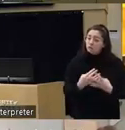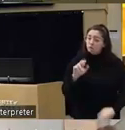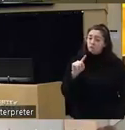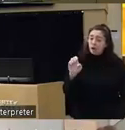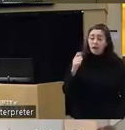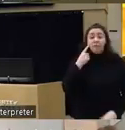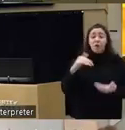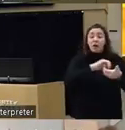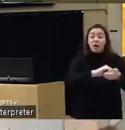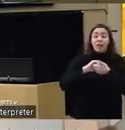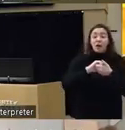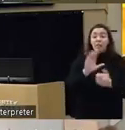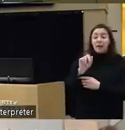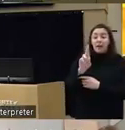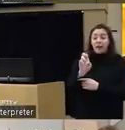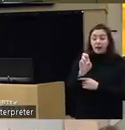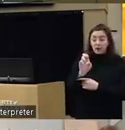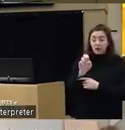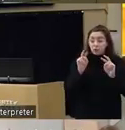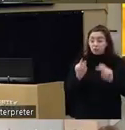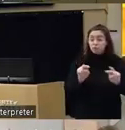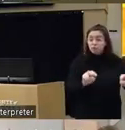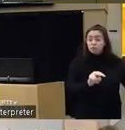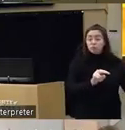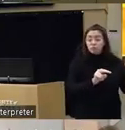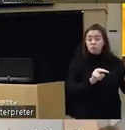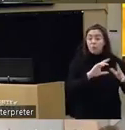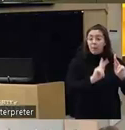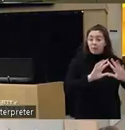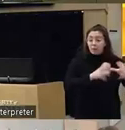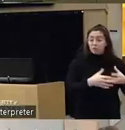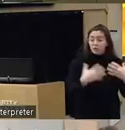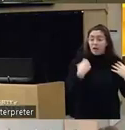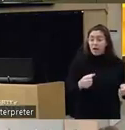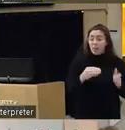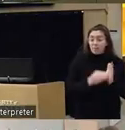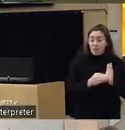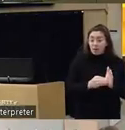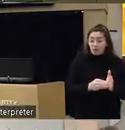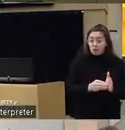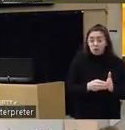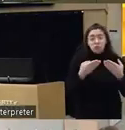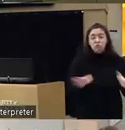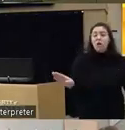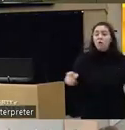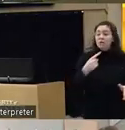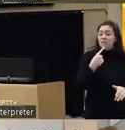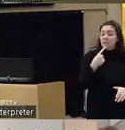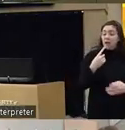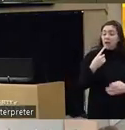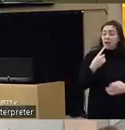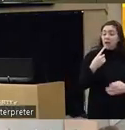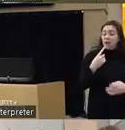collaborative care and looking at this in terms of like a population health model, we really do want to see generally, they say screening rates